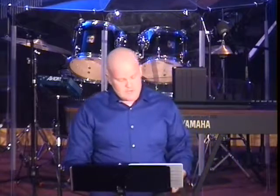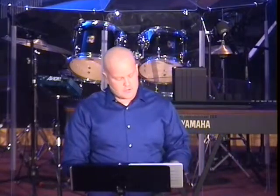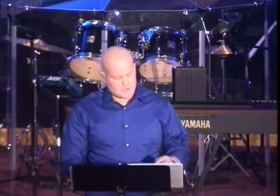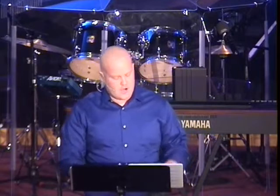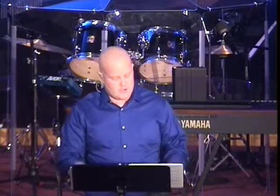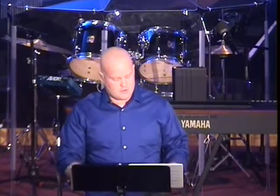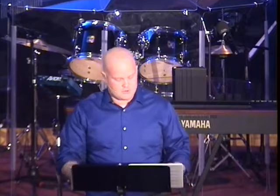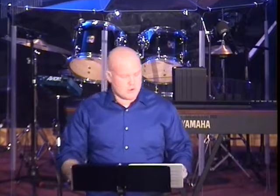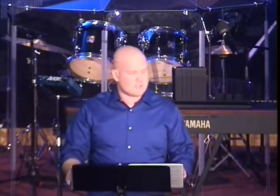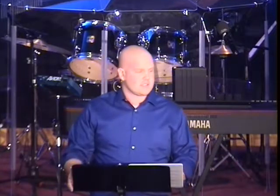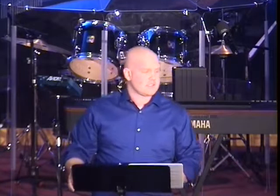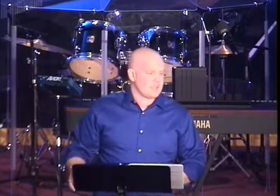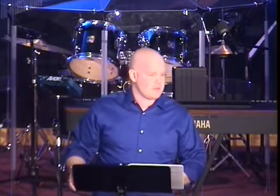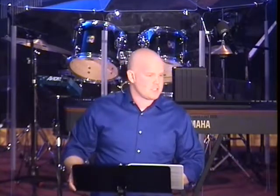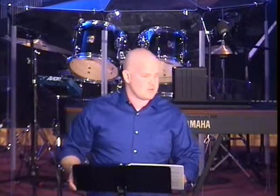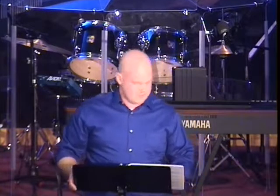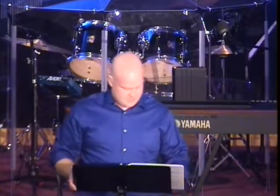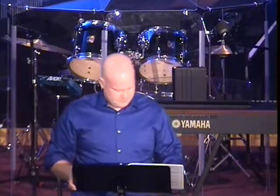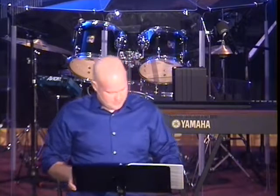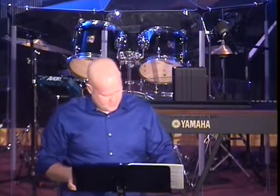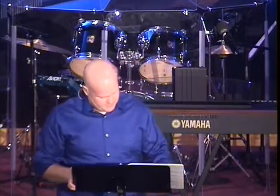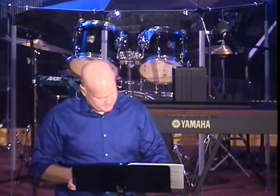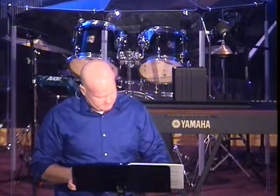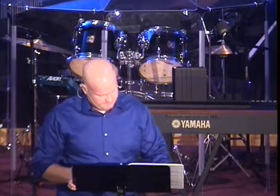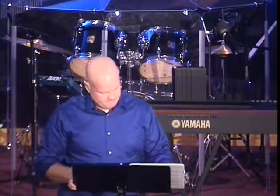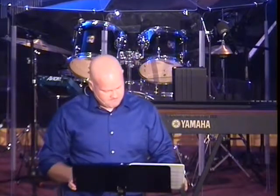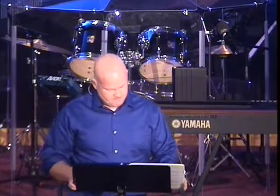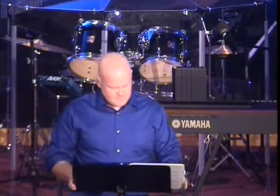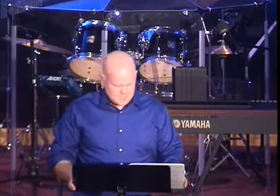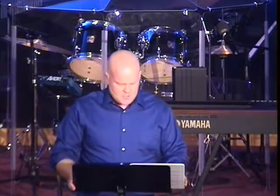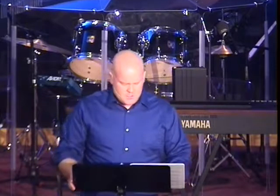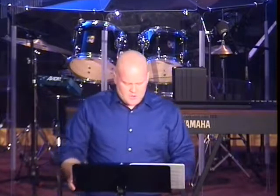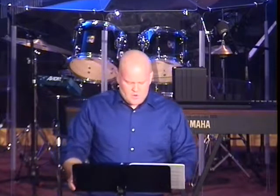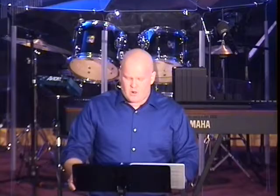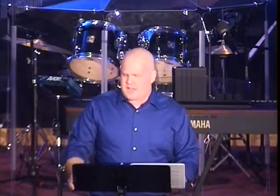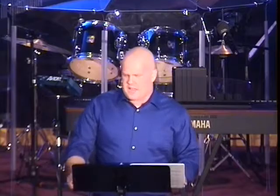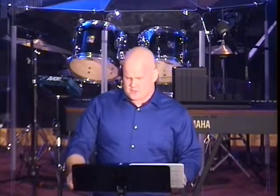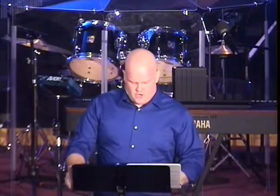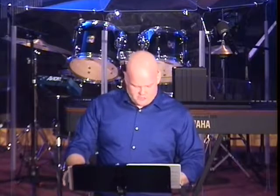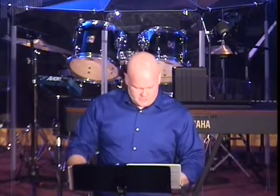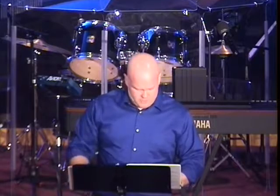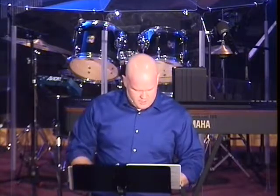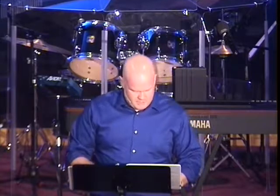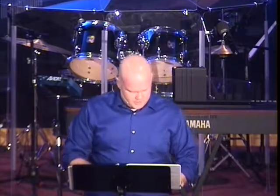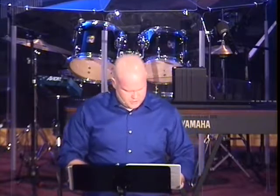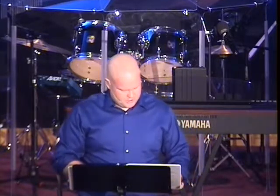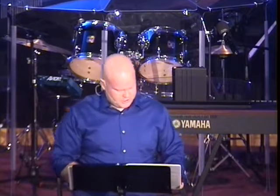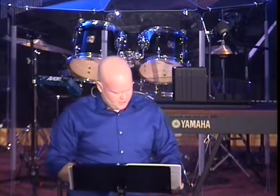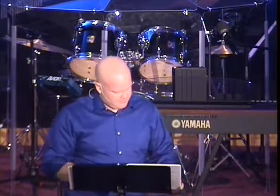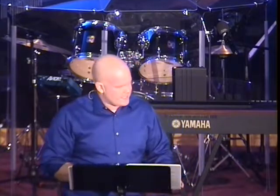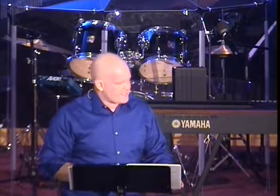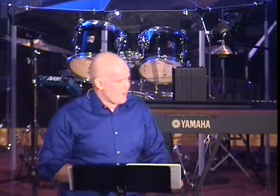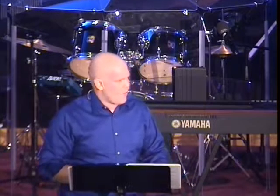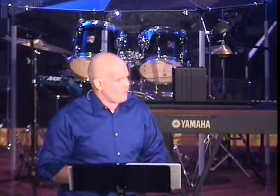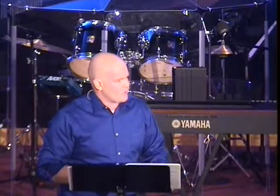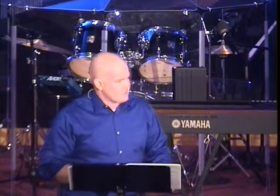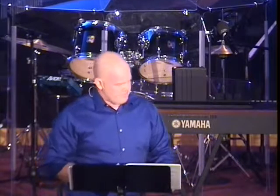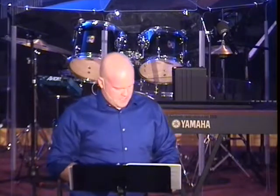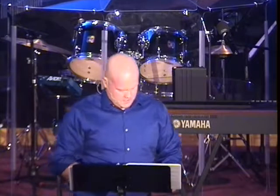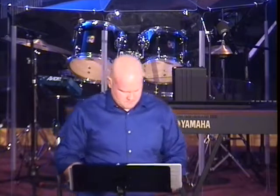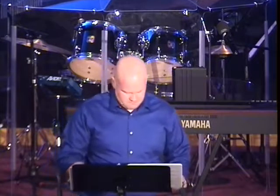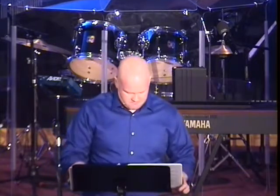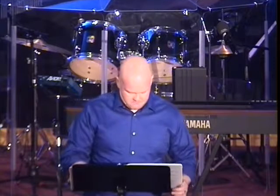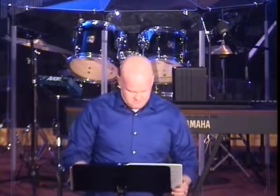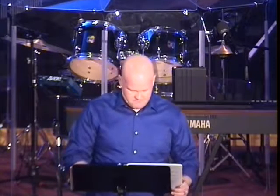We even try to use Moses' same excuses sometimes. Well, I can't talk to someone about church stuff because they won't believe